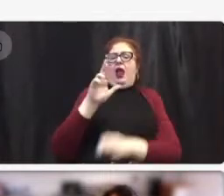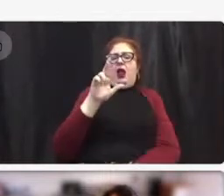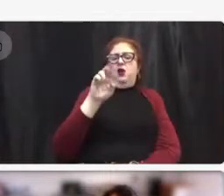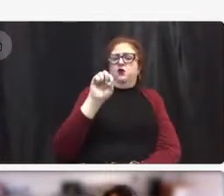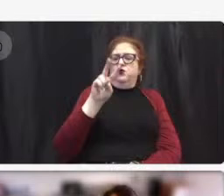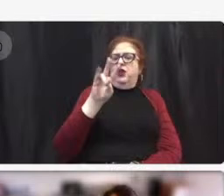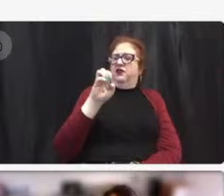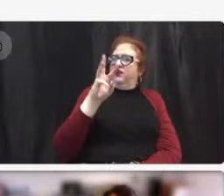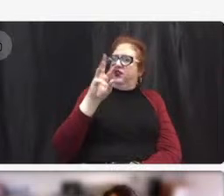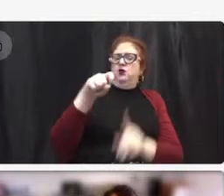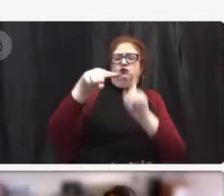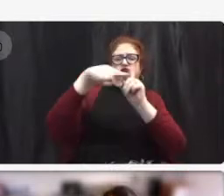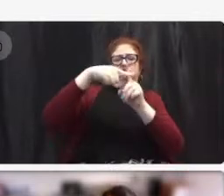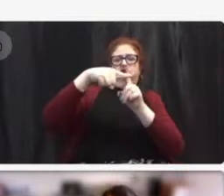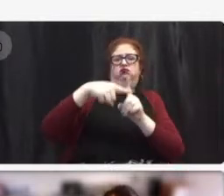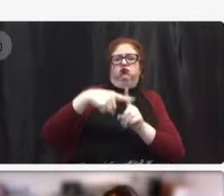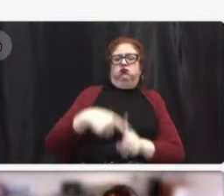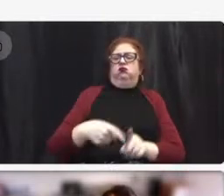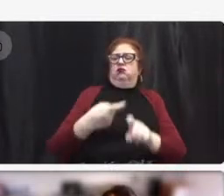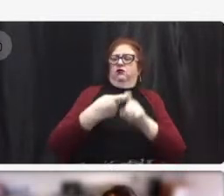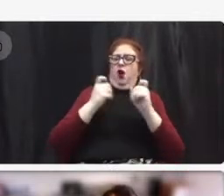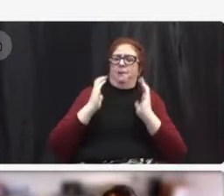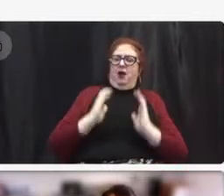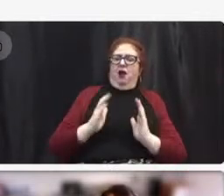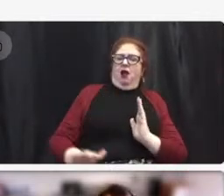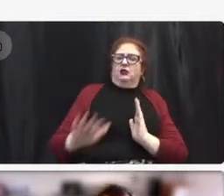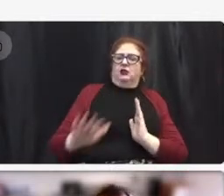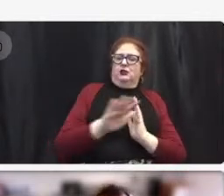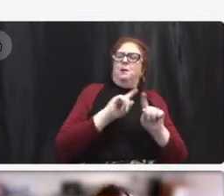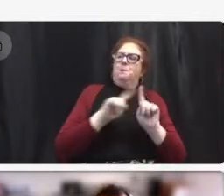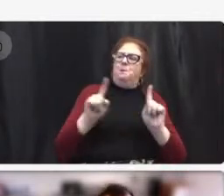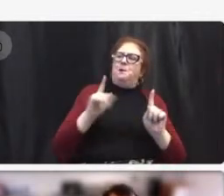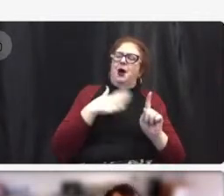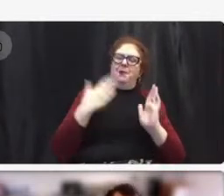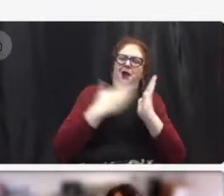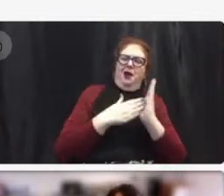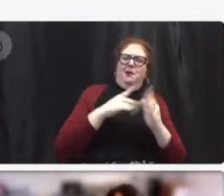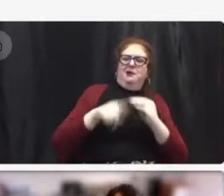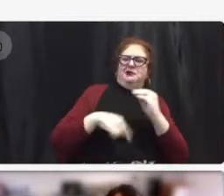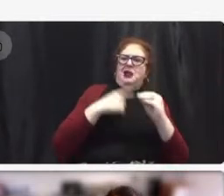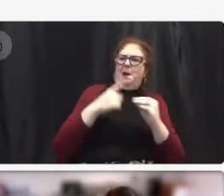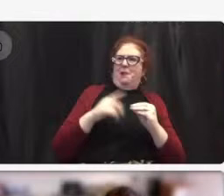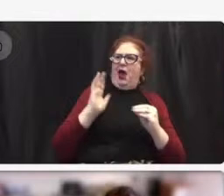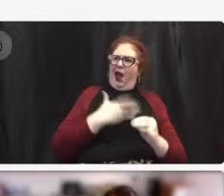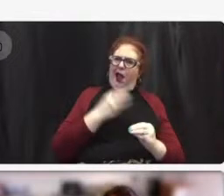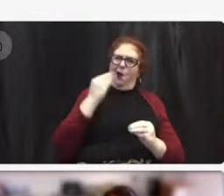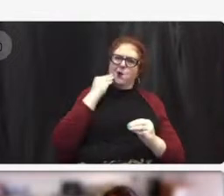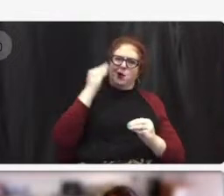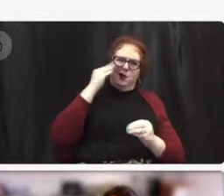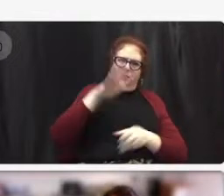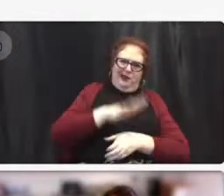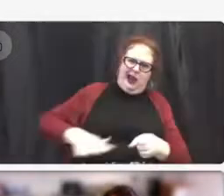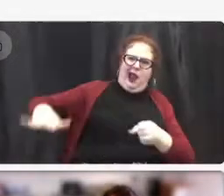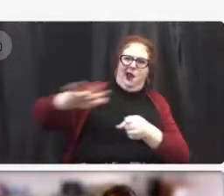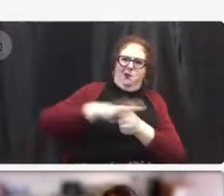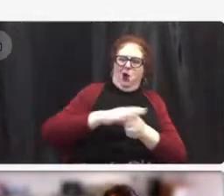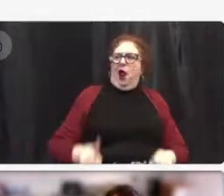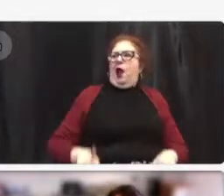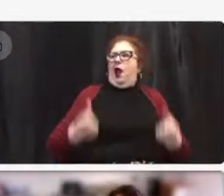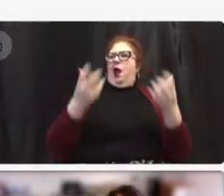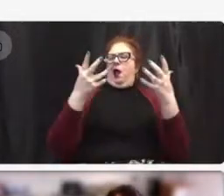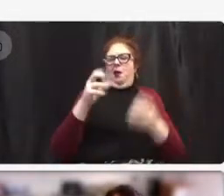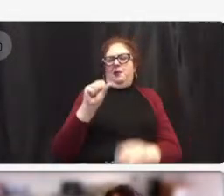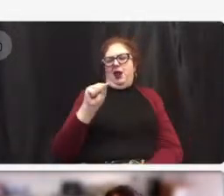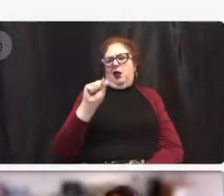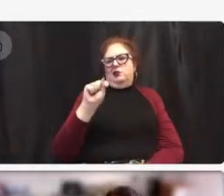My opposition has more to do with the neighborhood, and I think it's already been mentioned, the large number of short-term rentals that